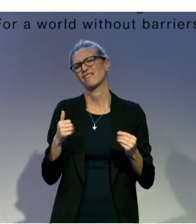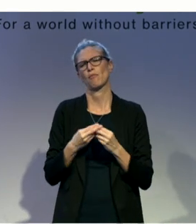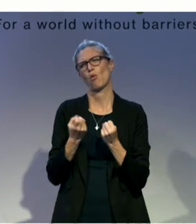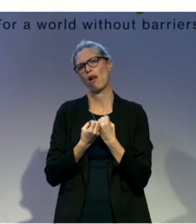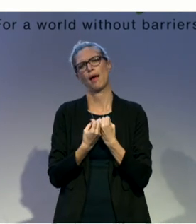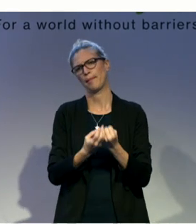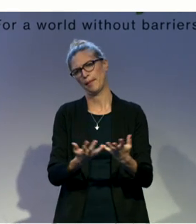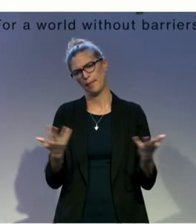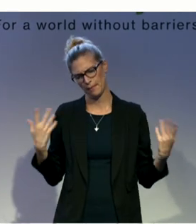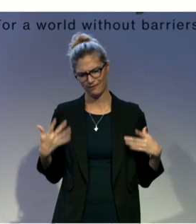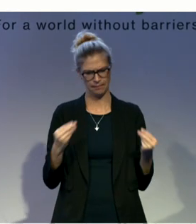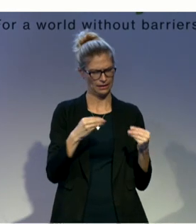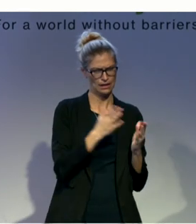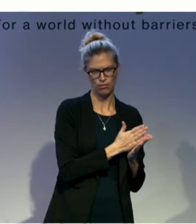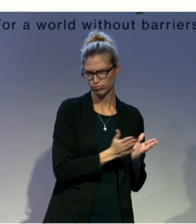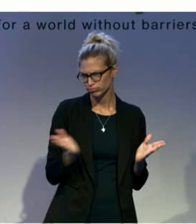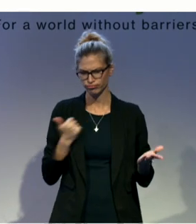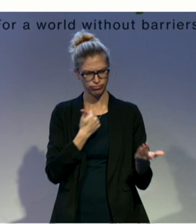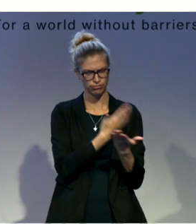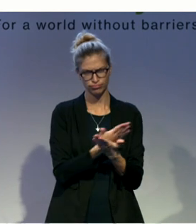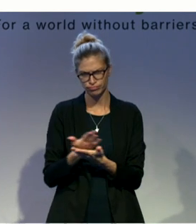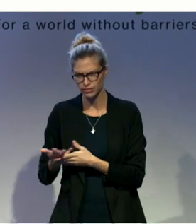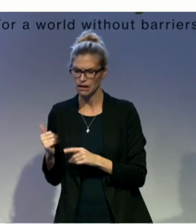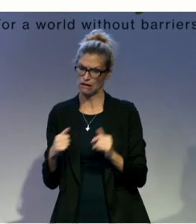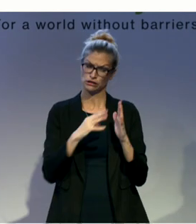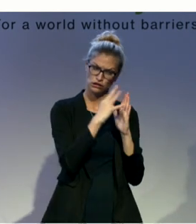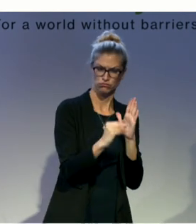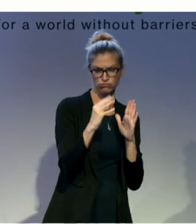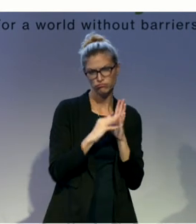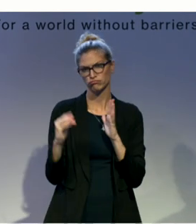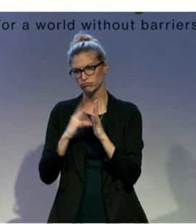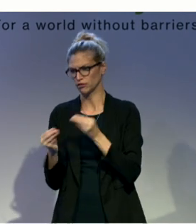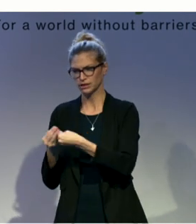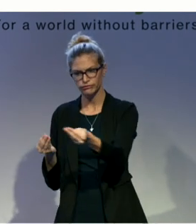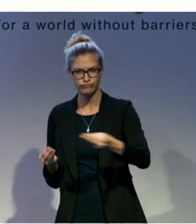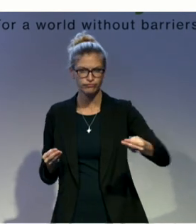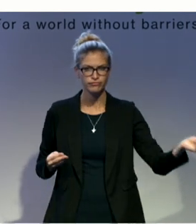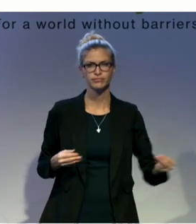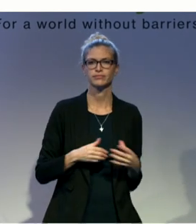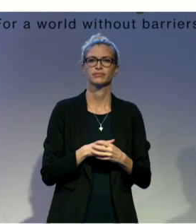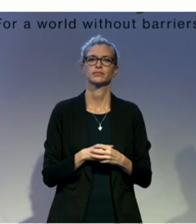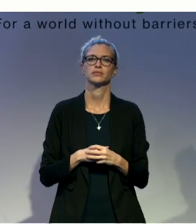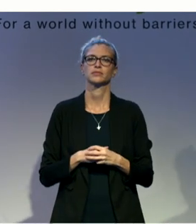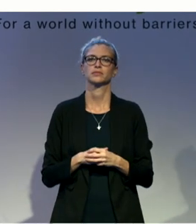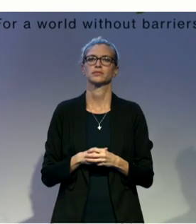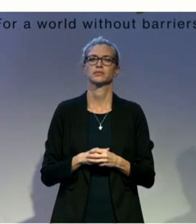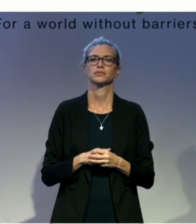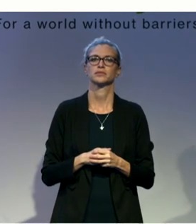not only by territory, but also to other categories